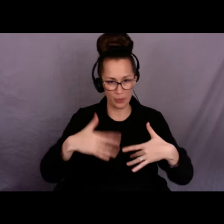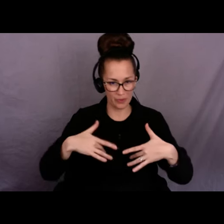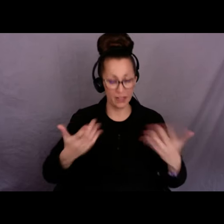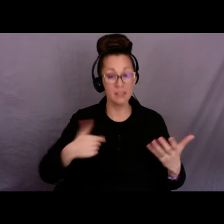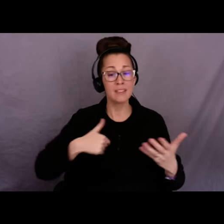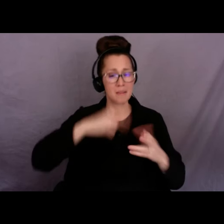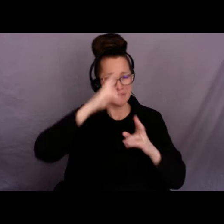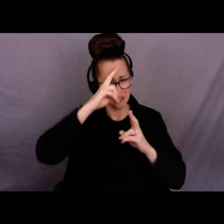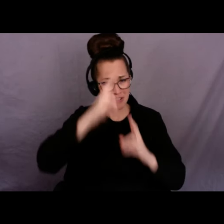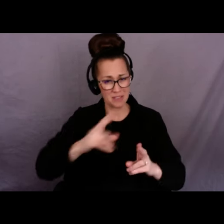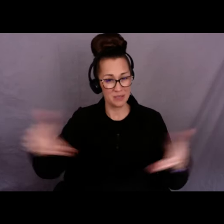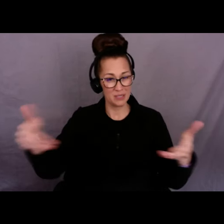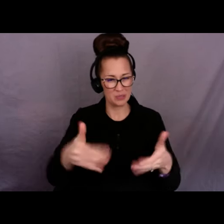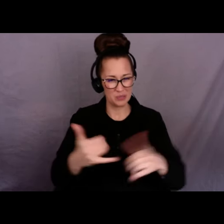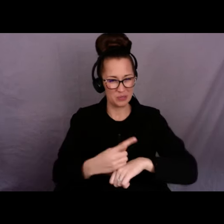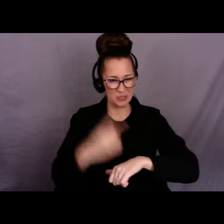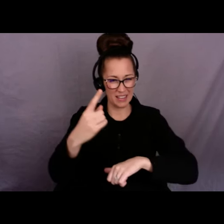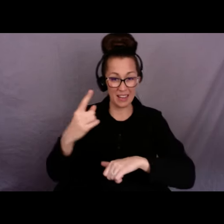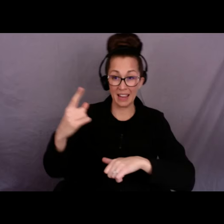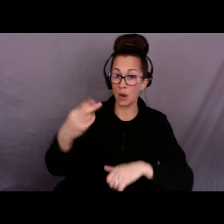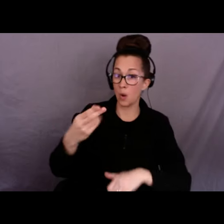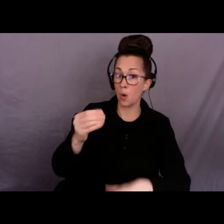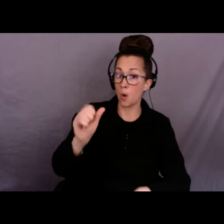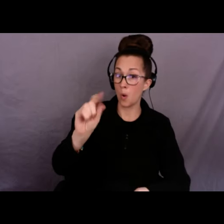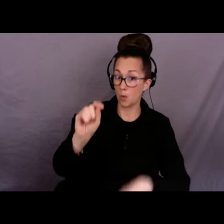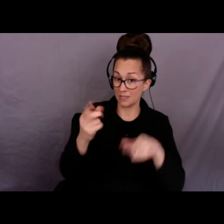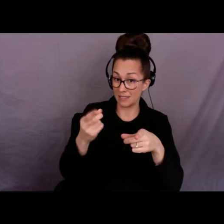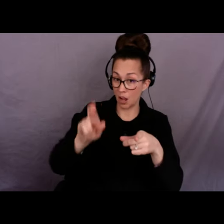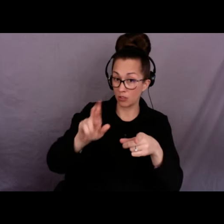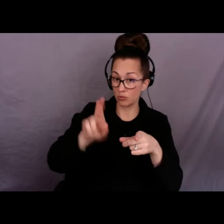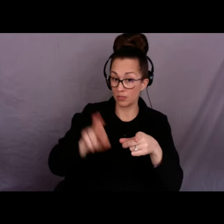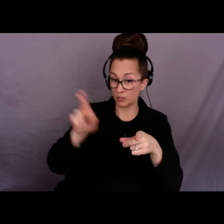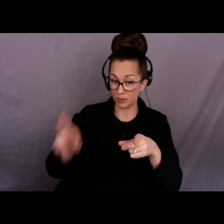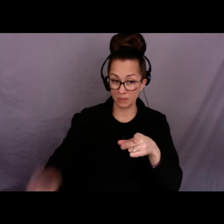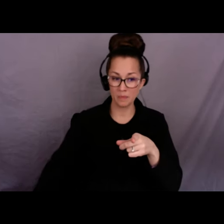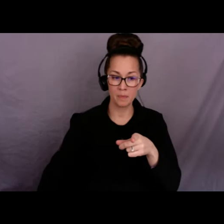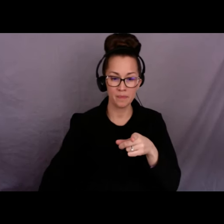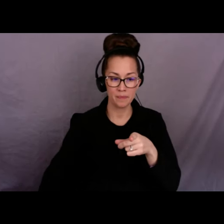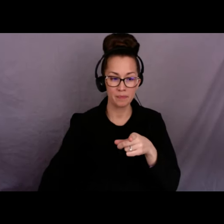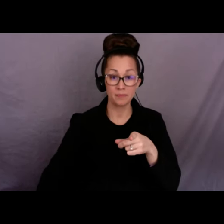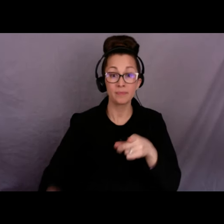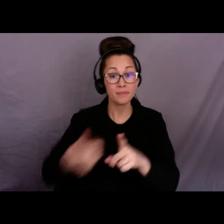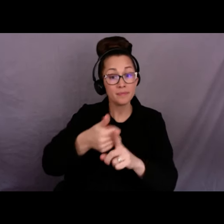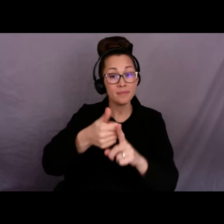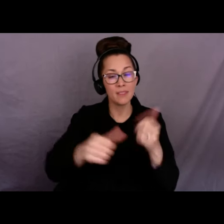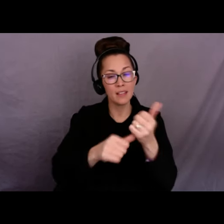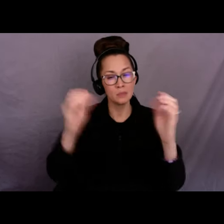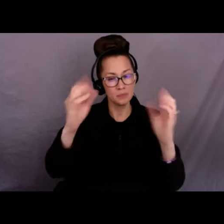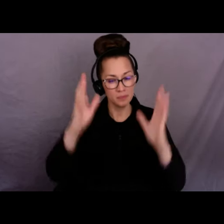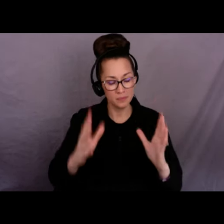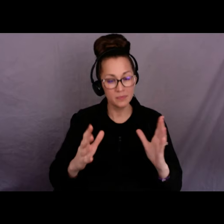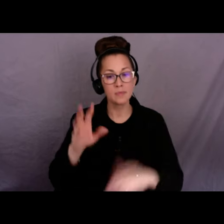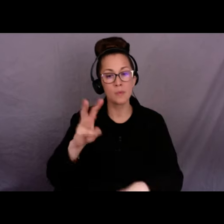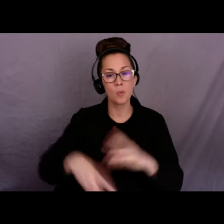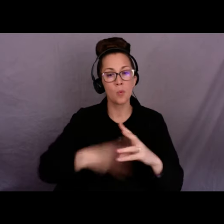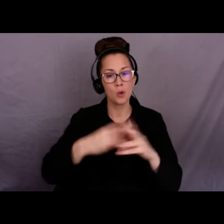honor to introduce tonight's host, Dr. Russell Rosen. Dr. Rosen is an associate professor of world languages